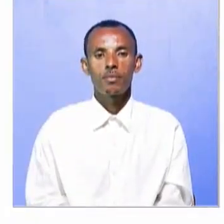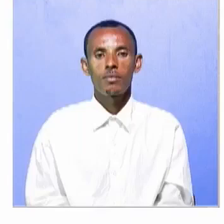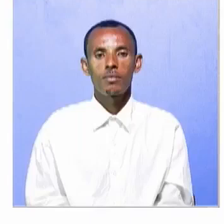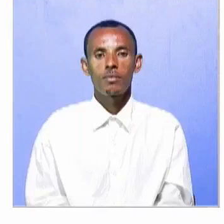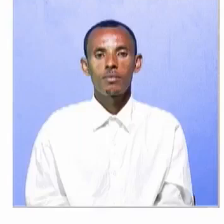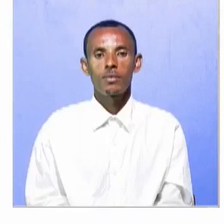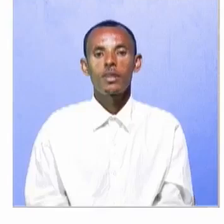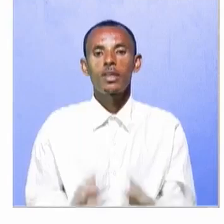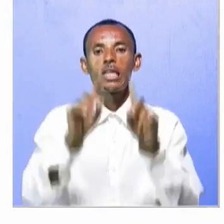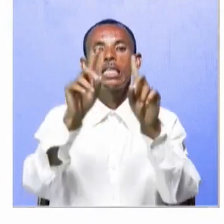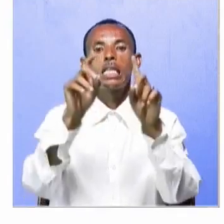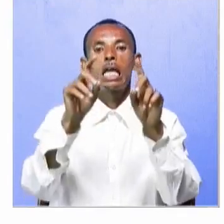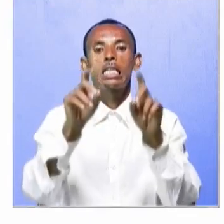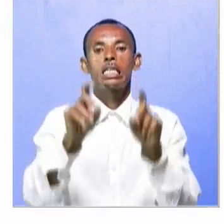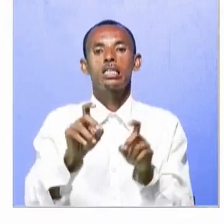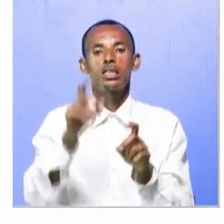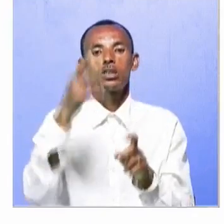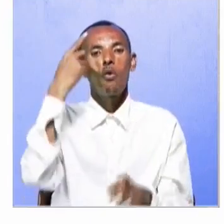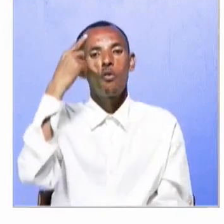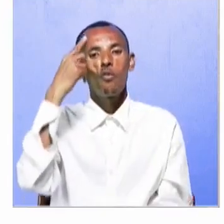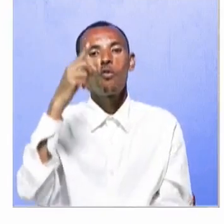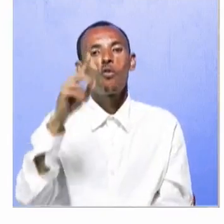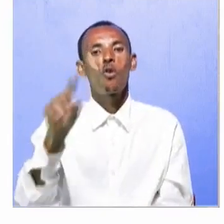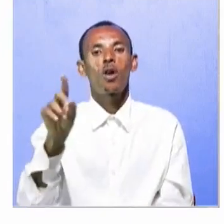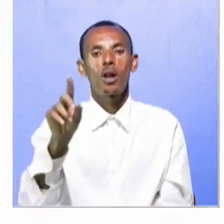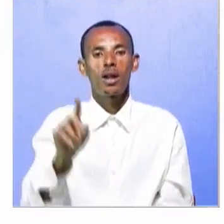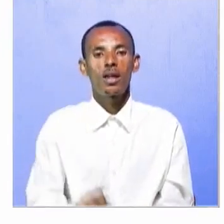Tests for